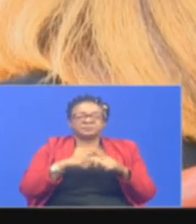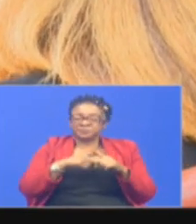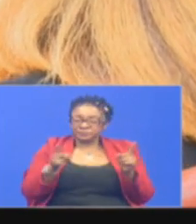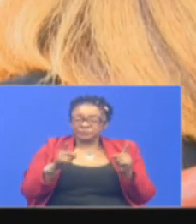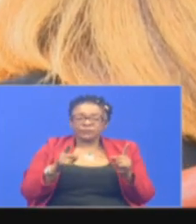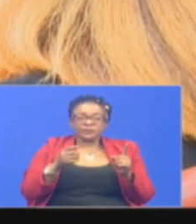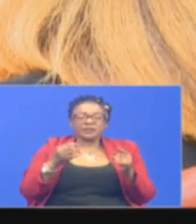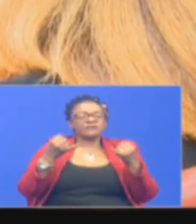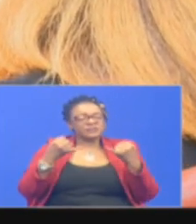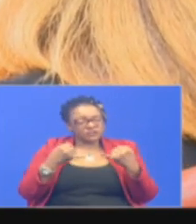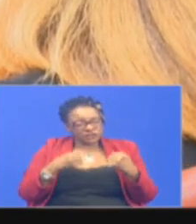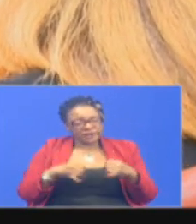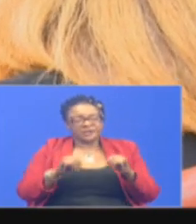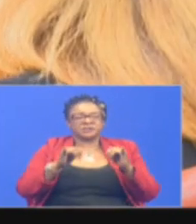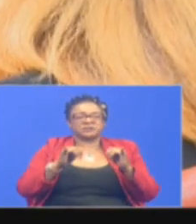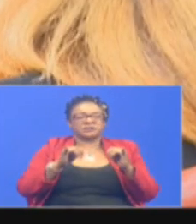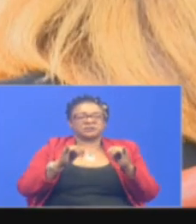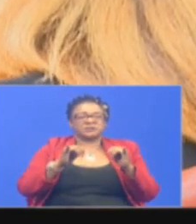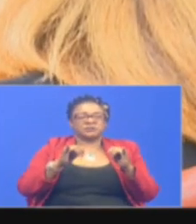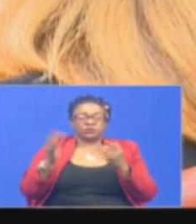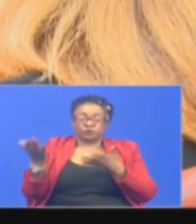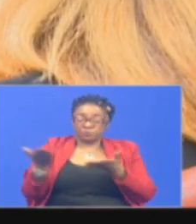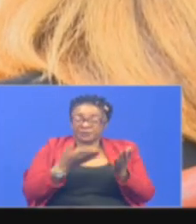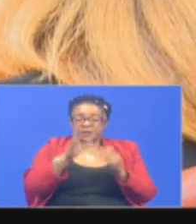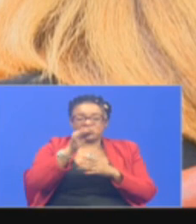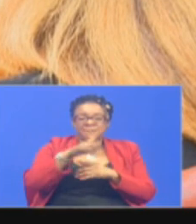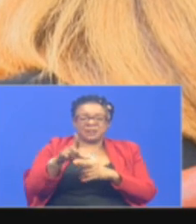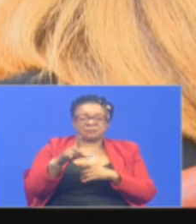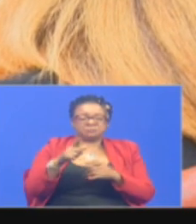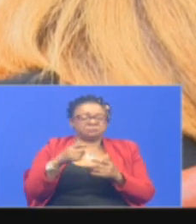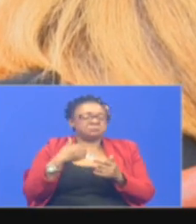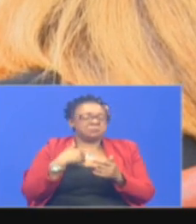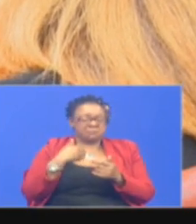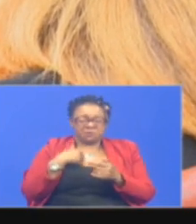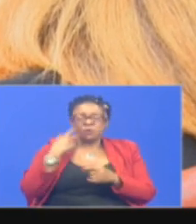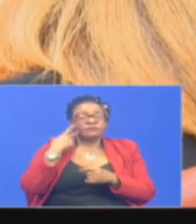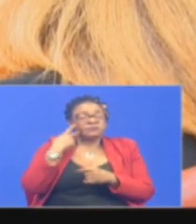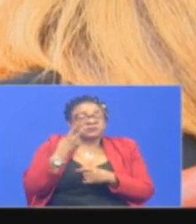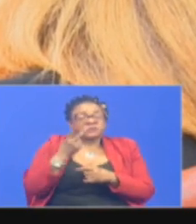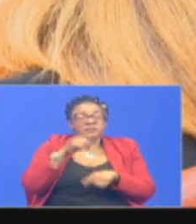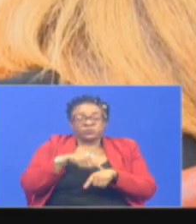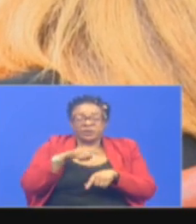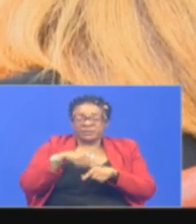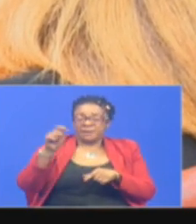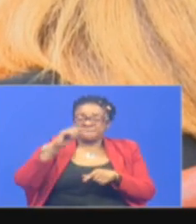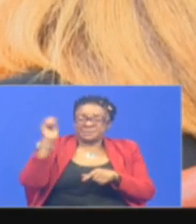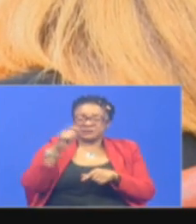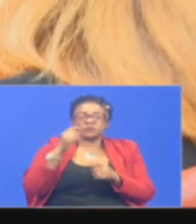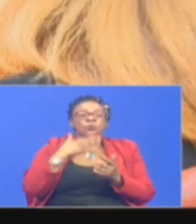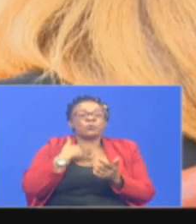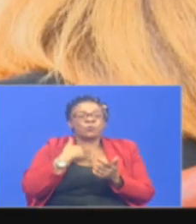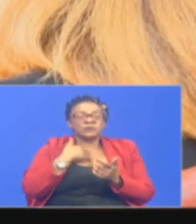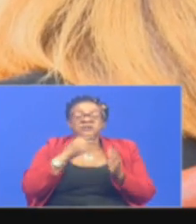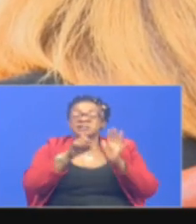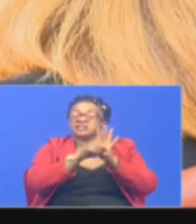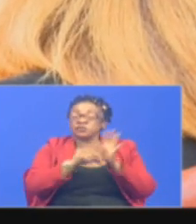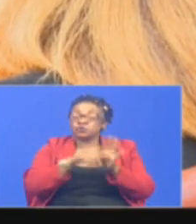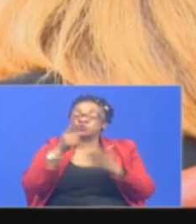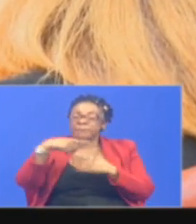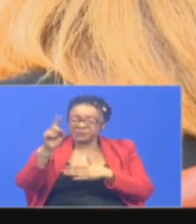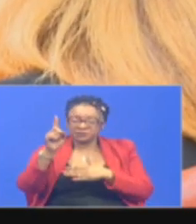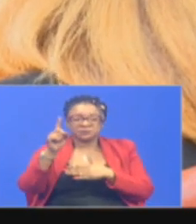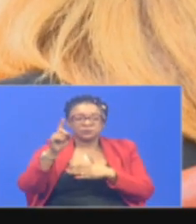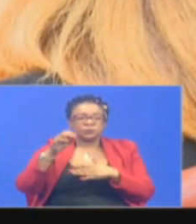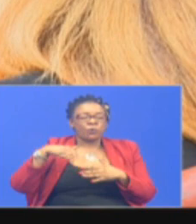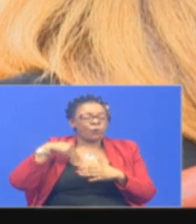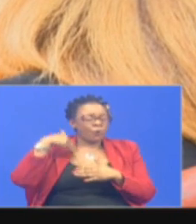have tried by bringing in the bill. Now for me, we have seen when the president wants legislation to pass, he